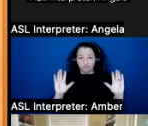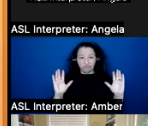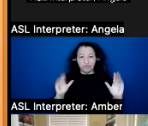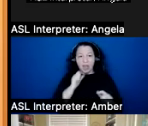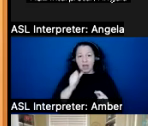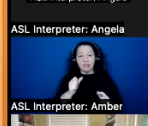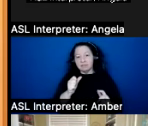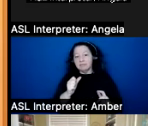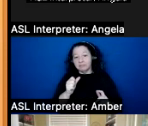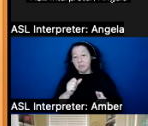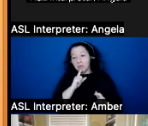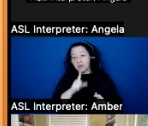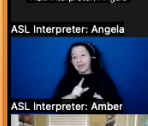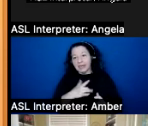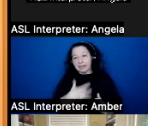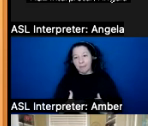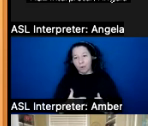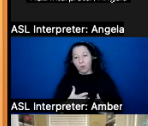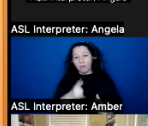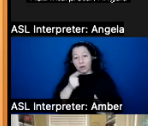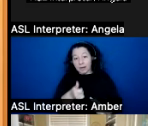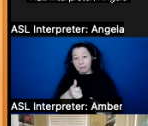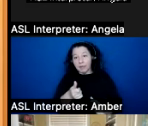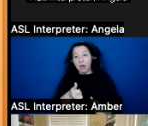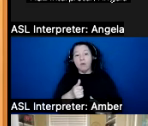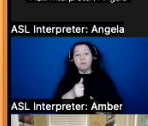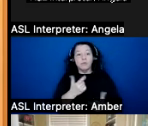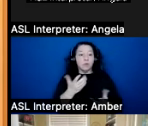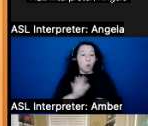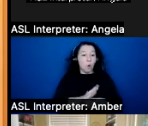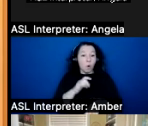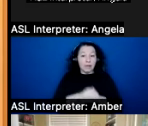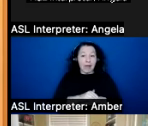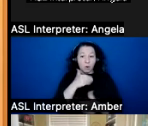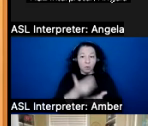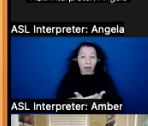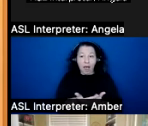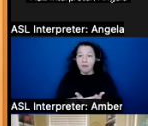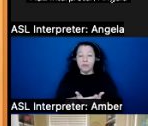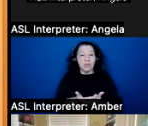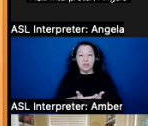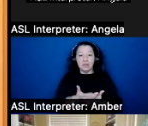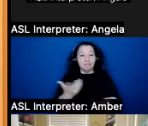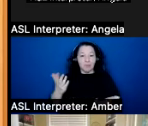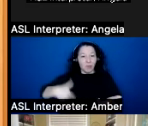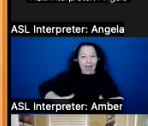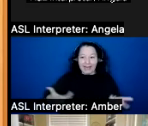for Hawkeye to spend the entire night arriving to calls too late. Rusty left.